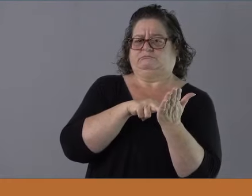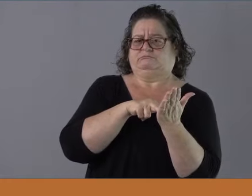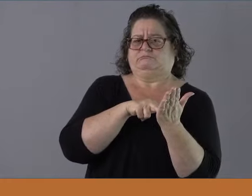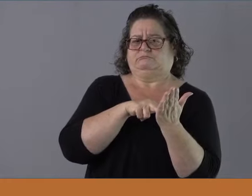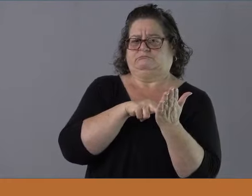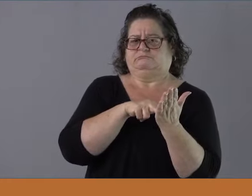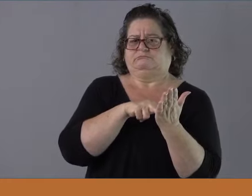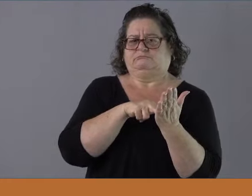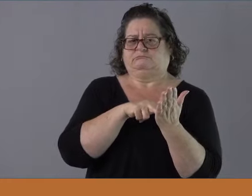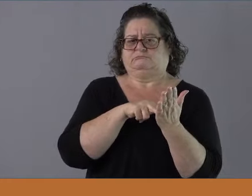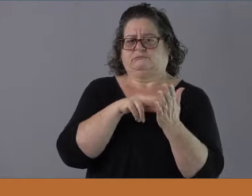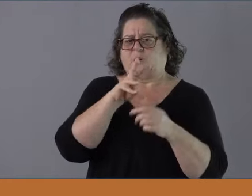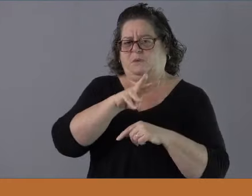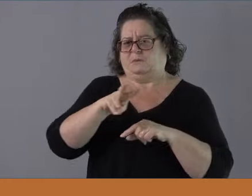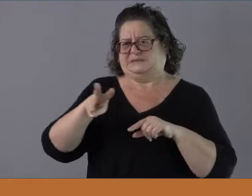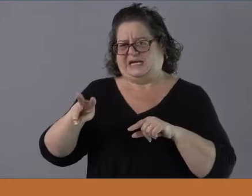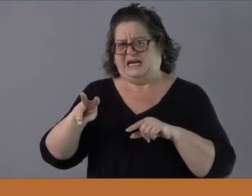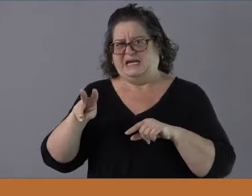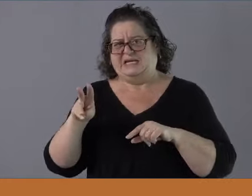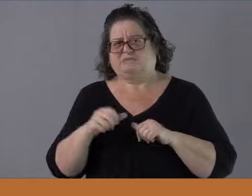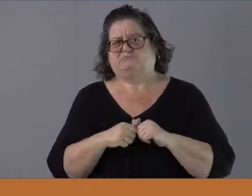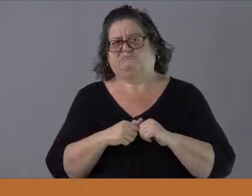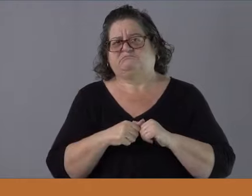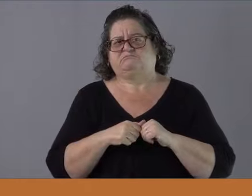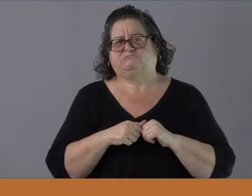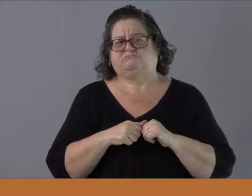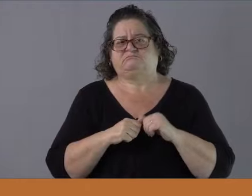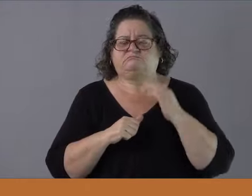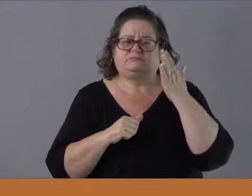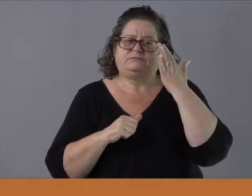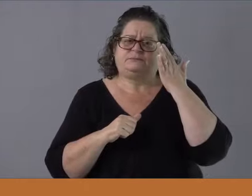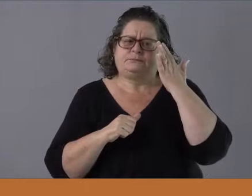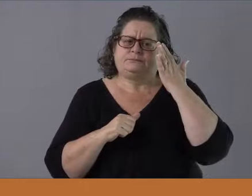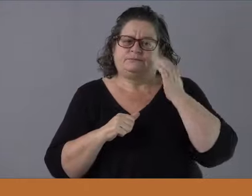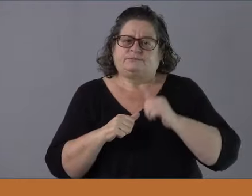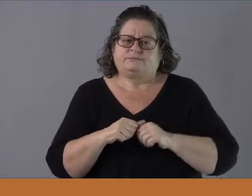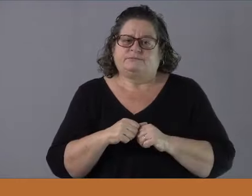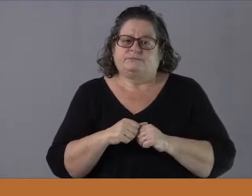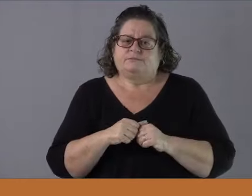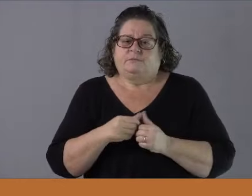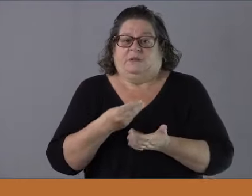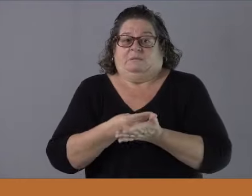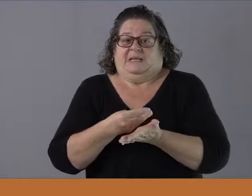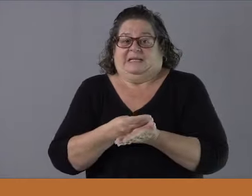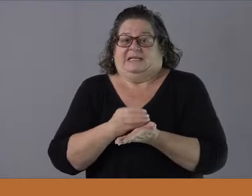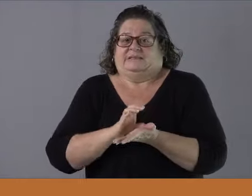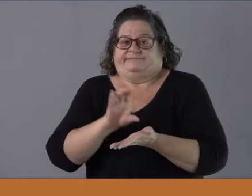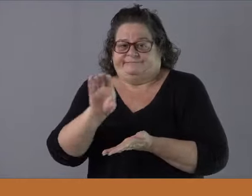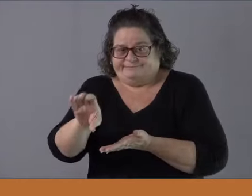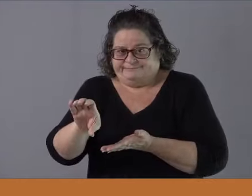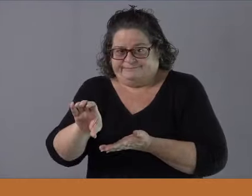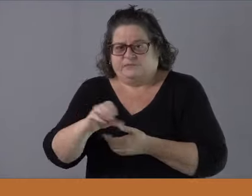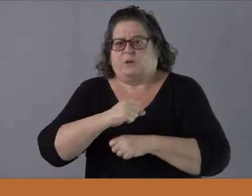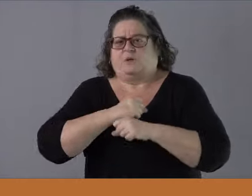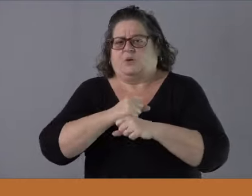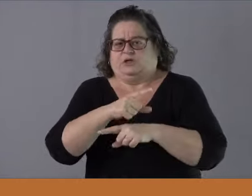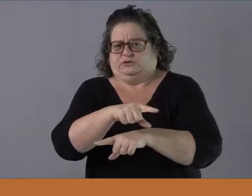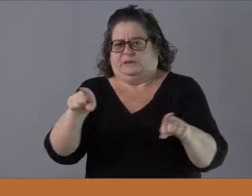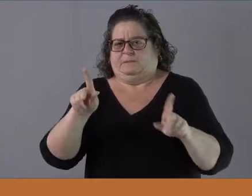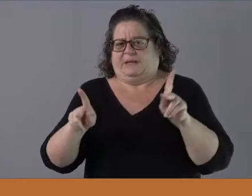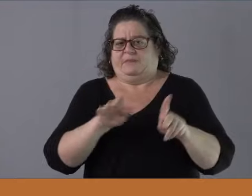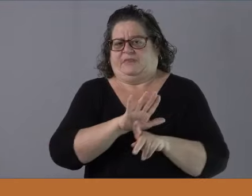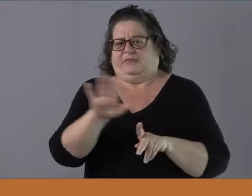And we're going to continue to make investments in public health in the state of Arizona. I want to give you a graphic on what we've